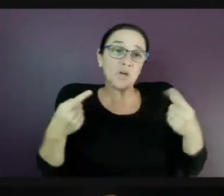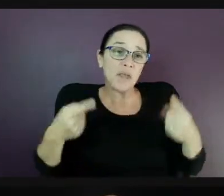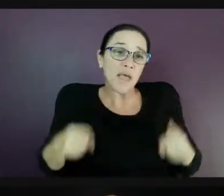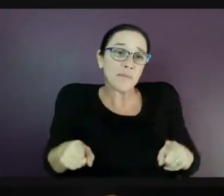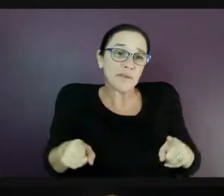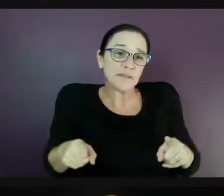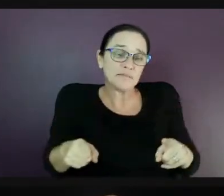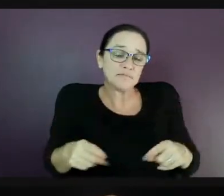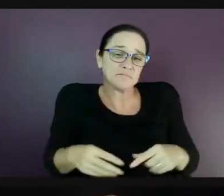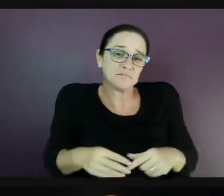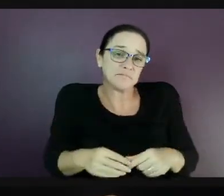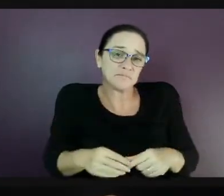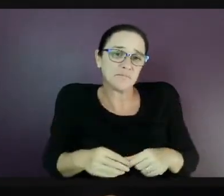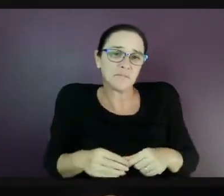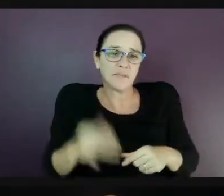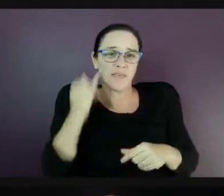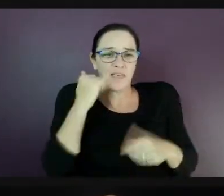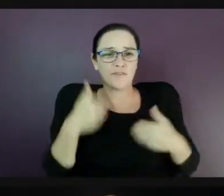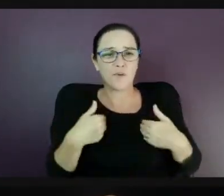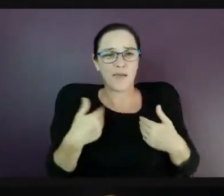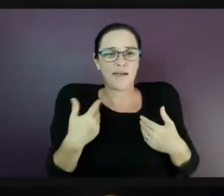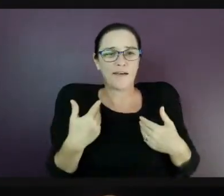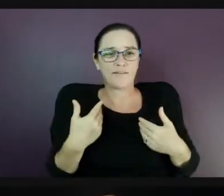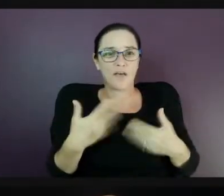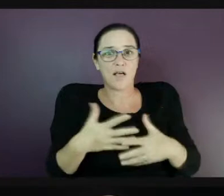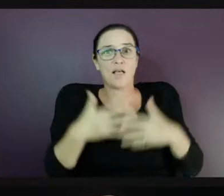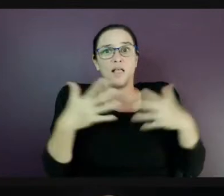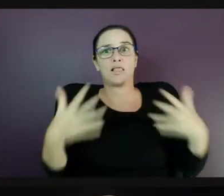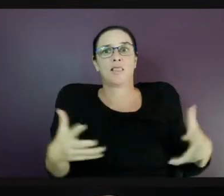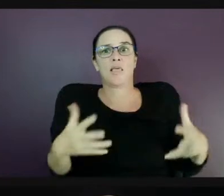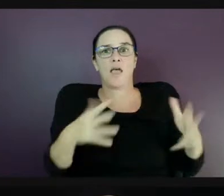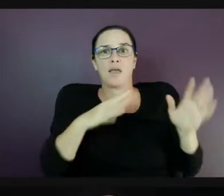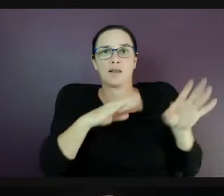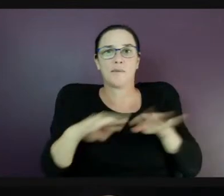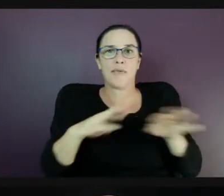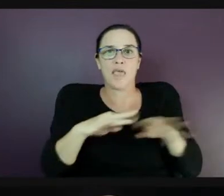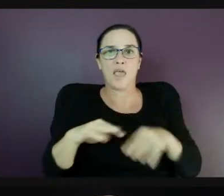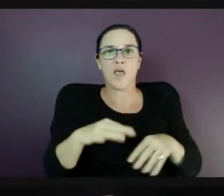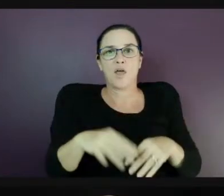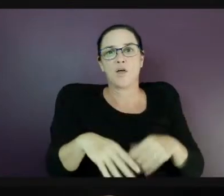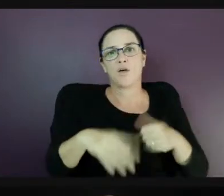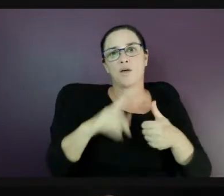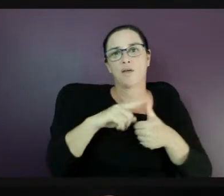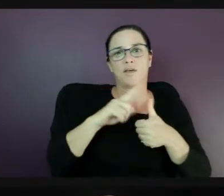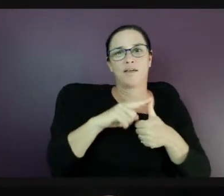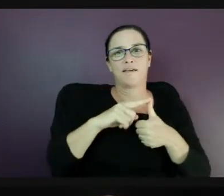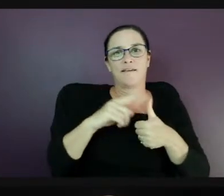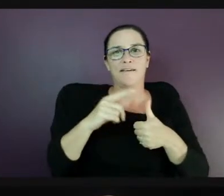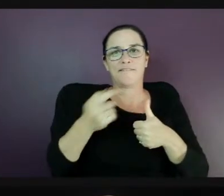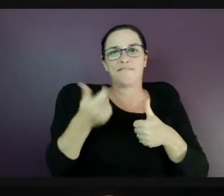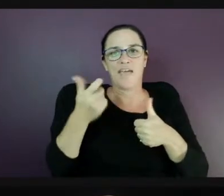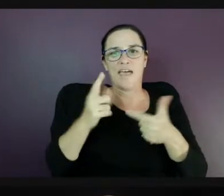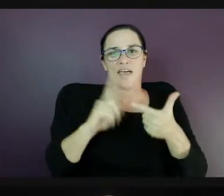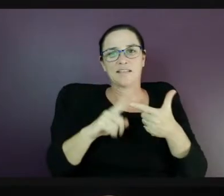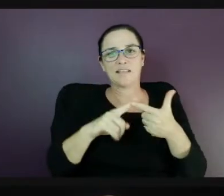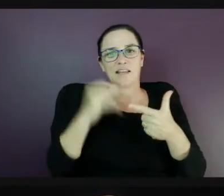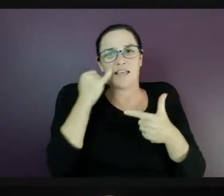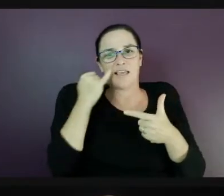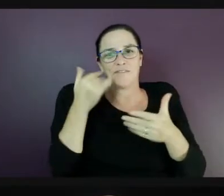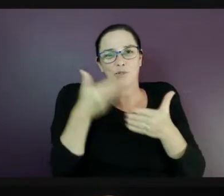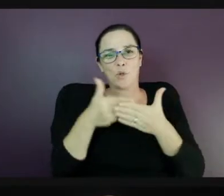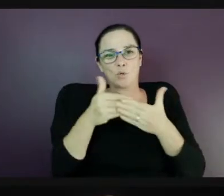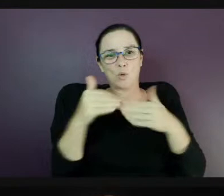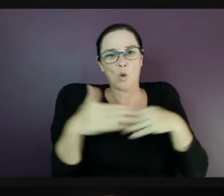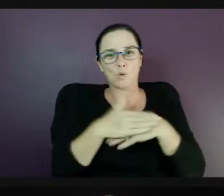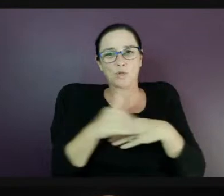know, point one, right, how much is coming out and how fast. Point two, how close to the ocean is the vent, right? So if we're talking about from this area